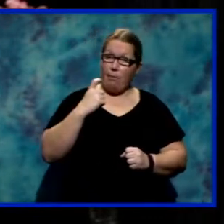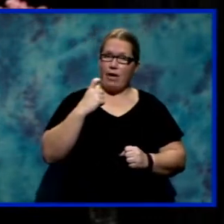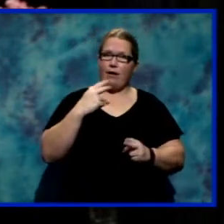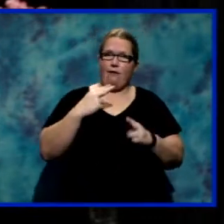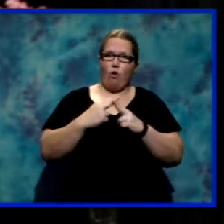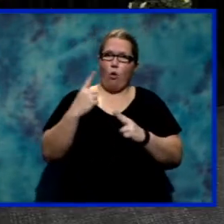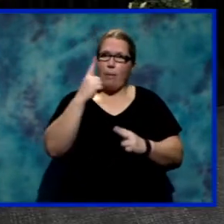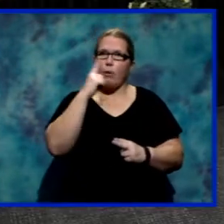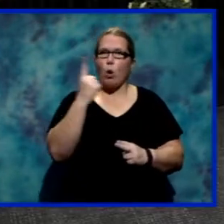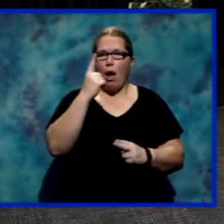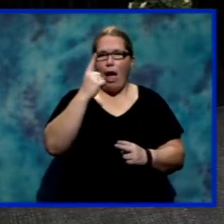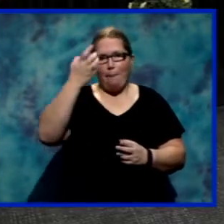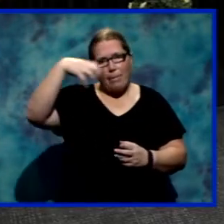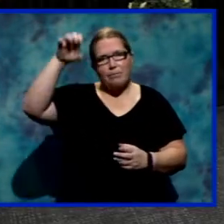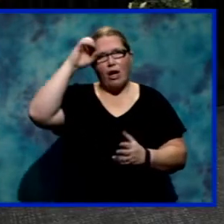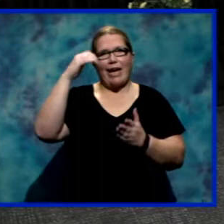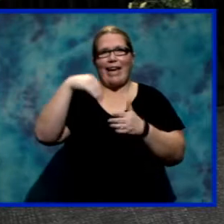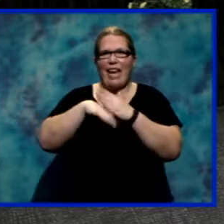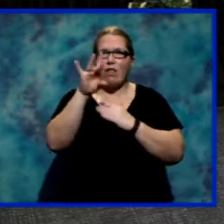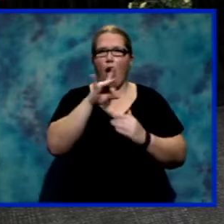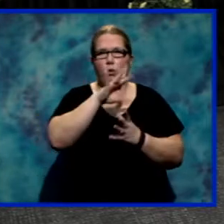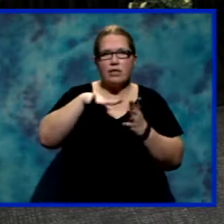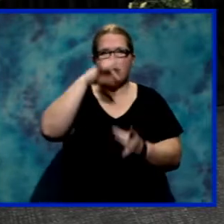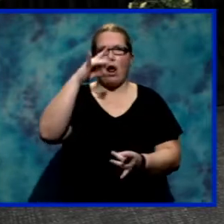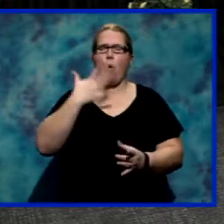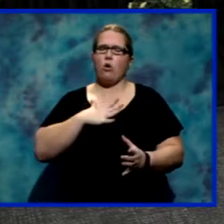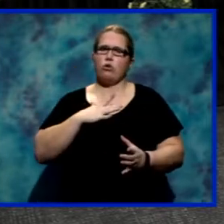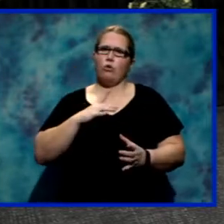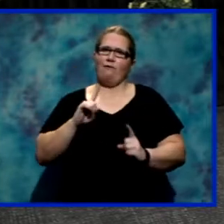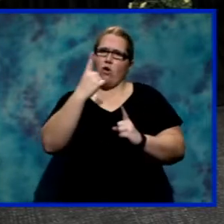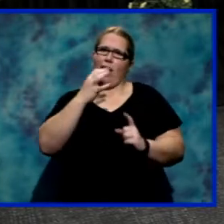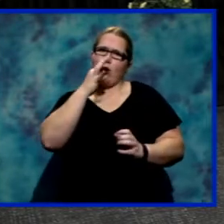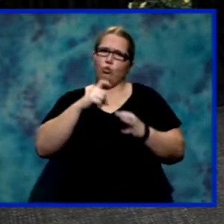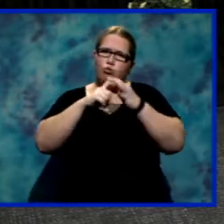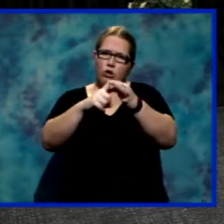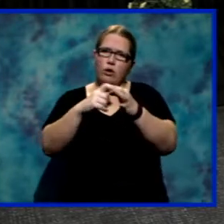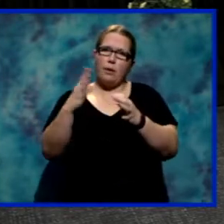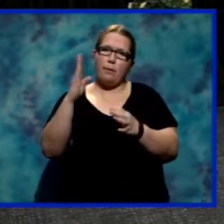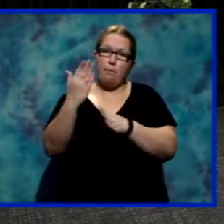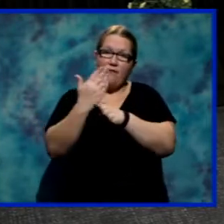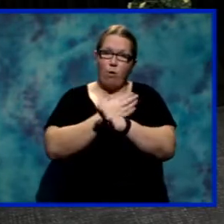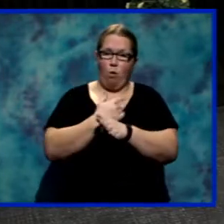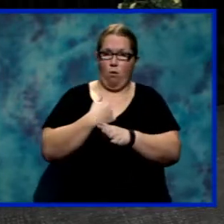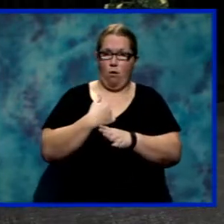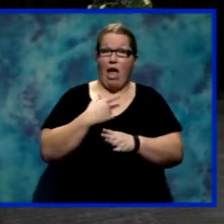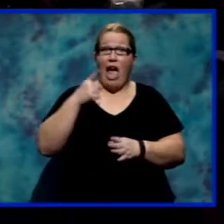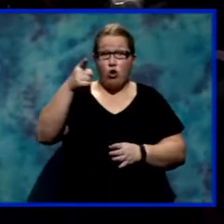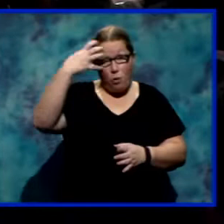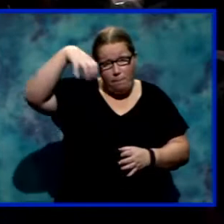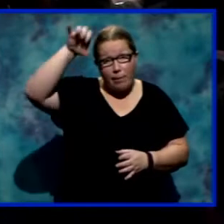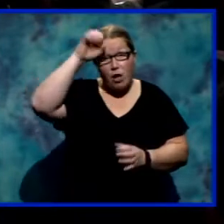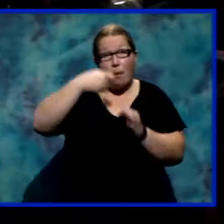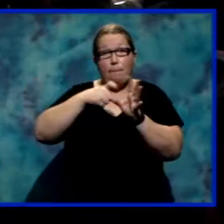Spirit. And I want to ask you a question before I pray now. Are you baptized by the Holy Spirit?